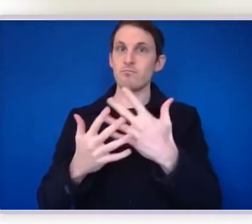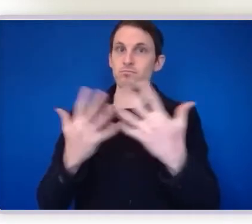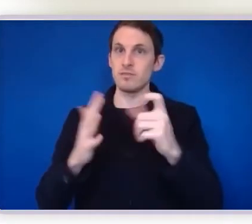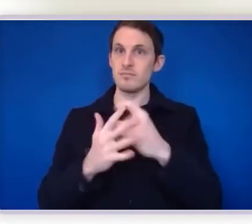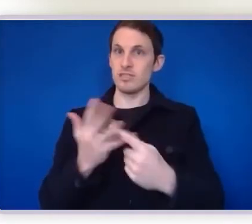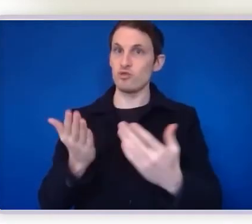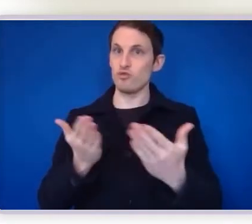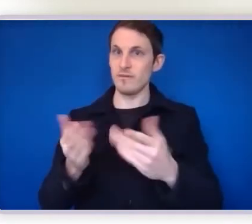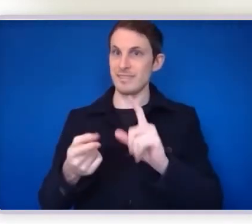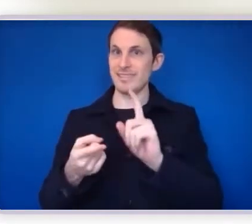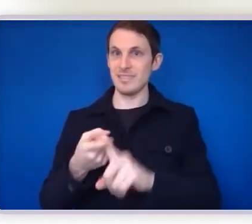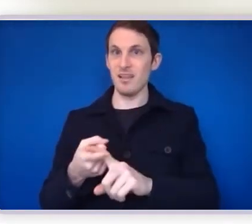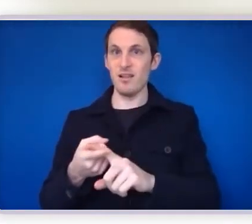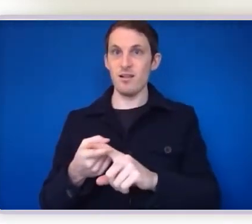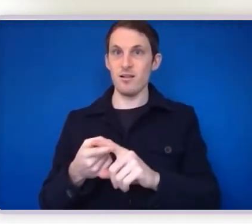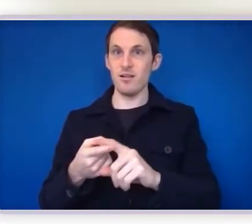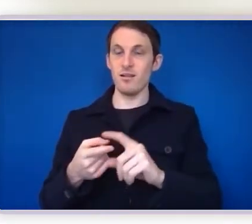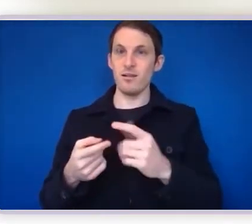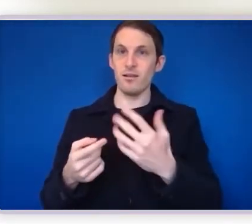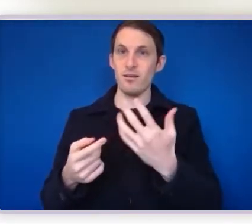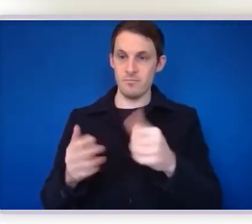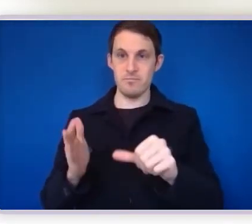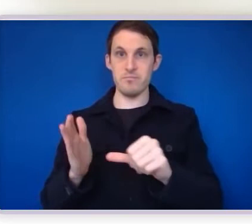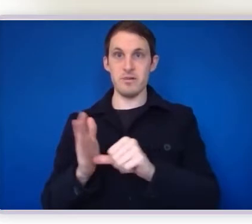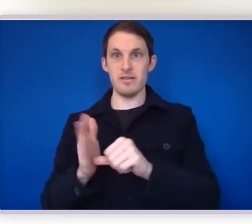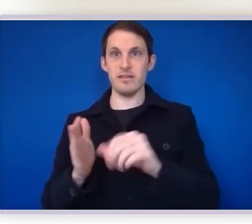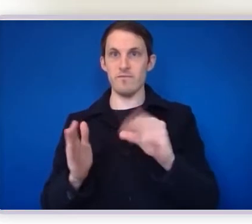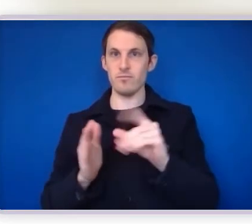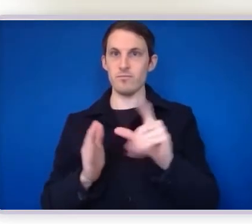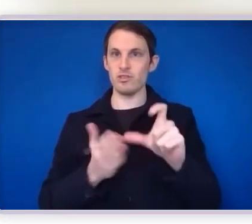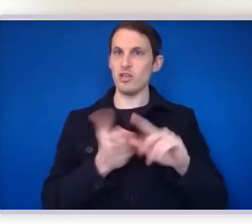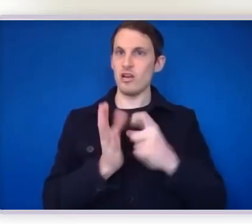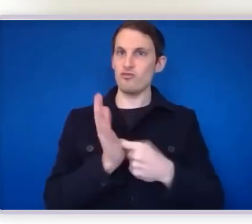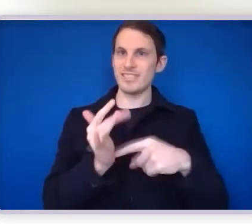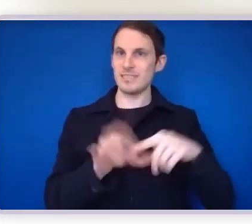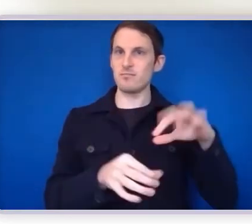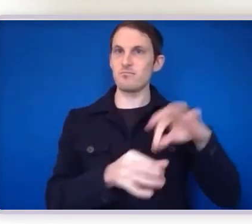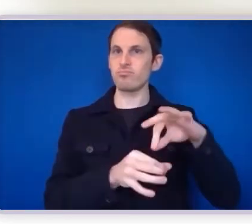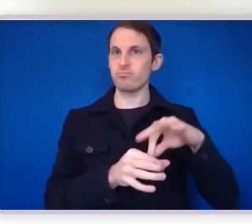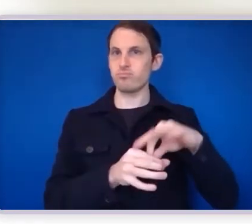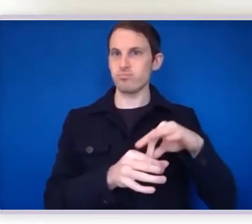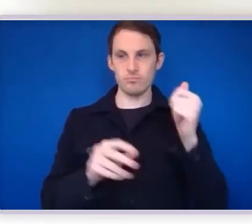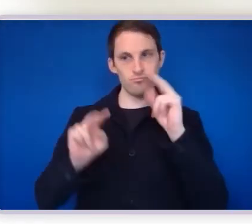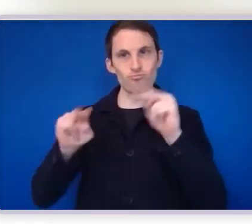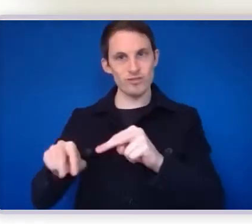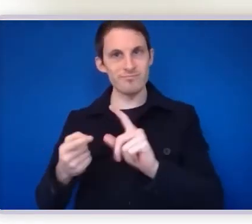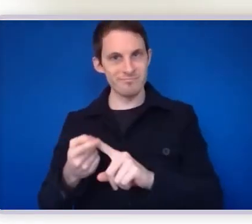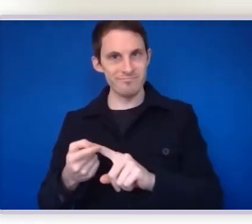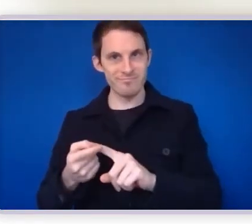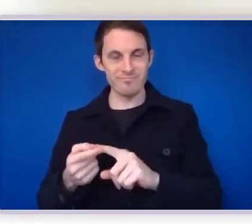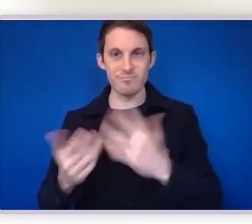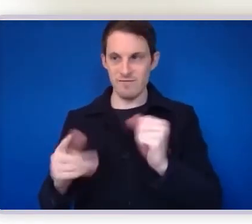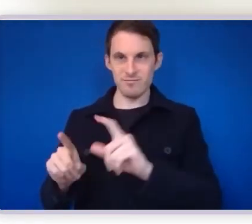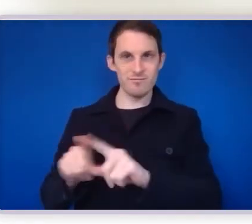still paid for by charitable donations. So all those funding sources, all